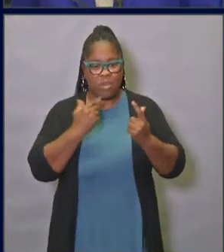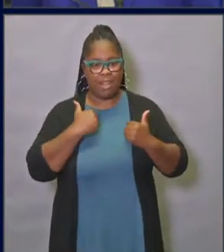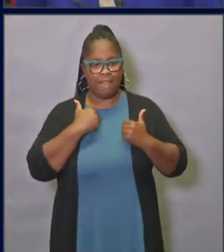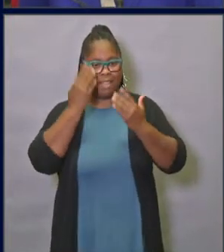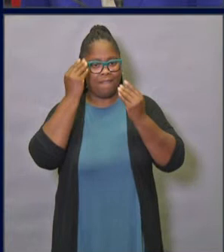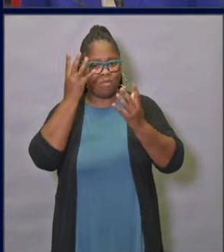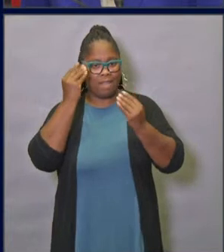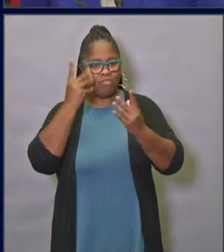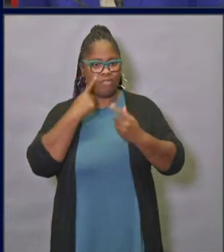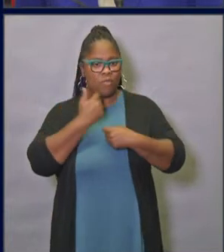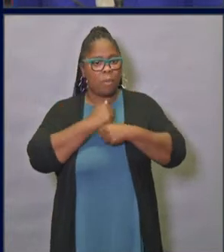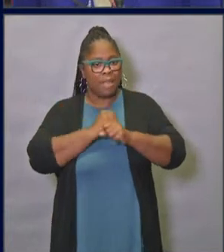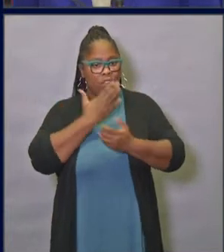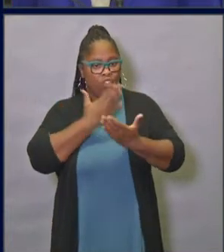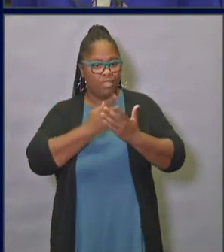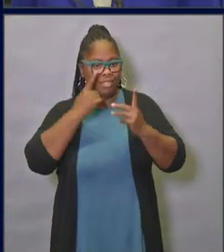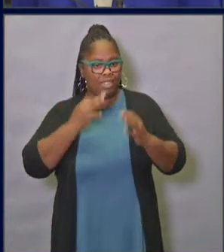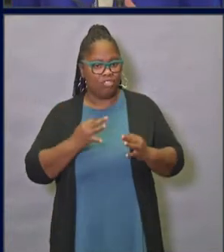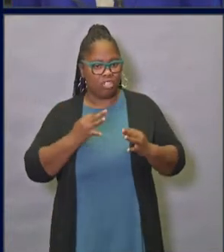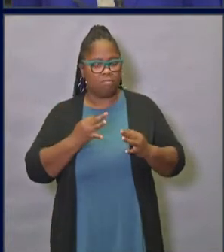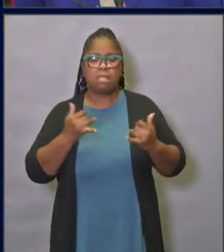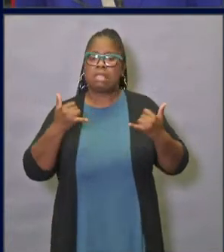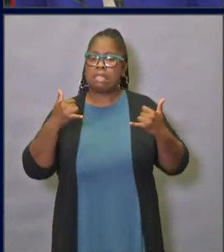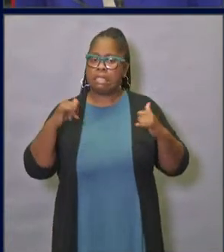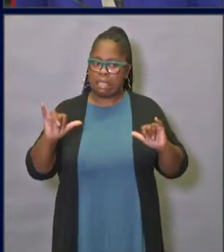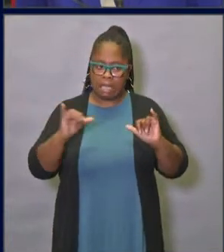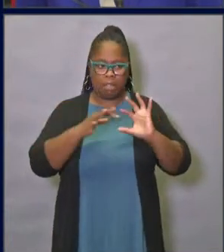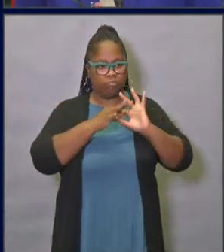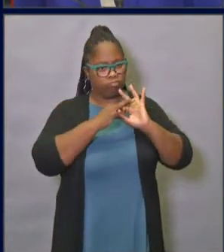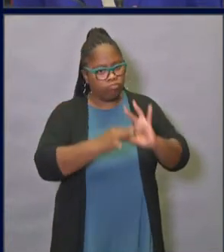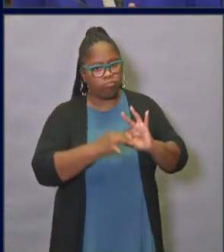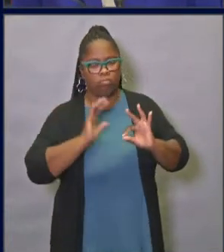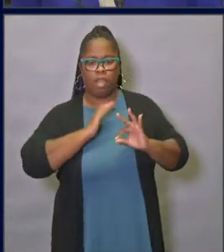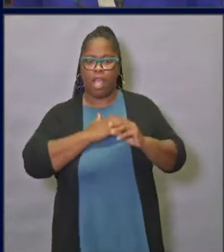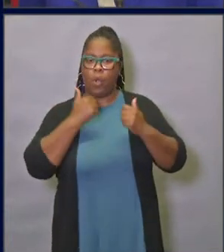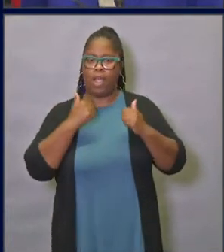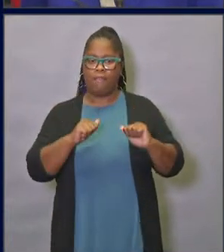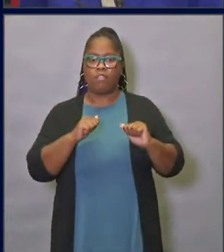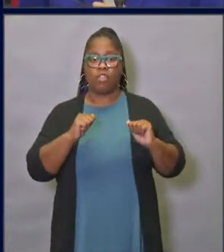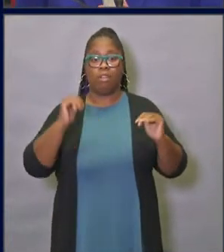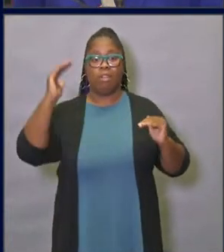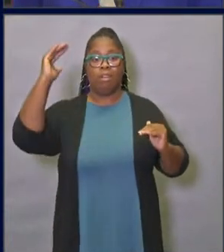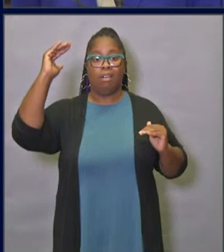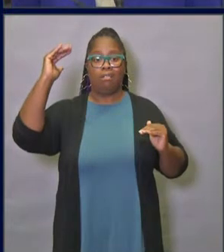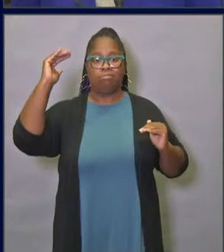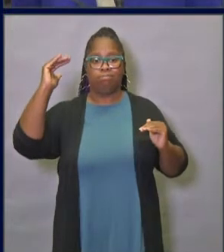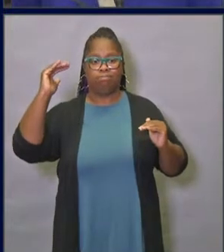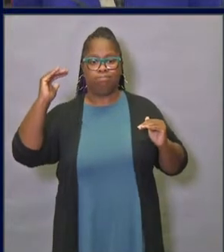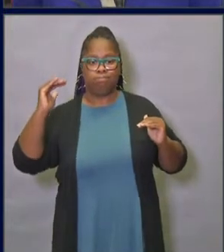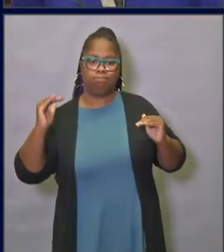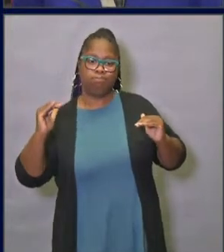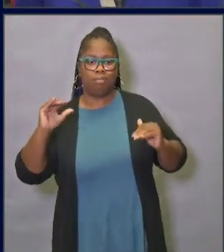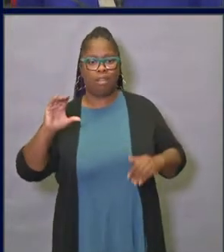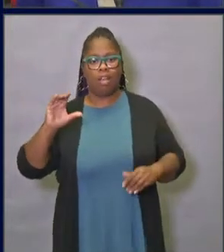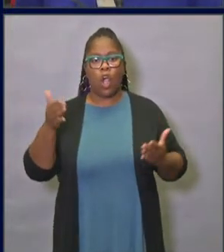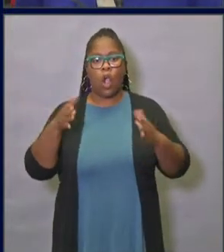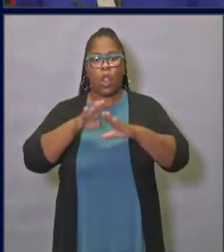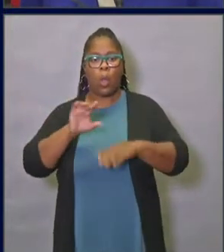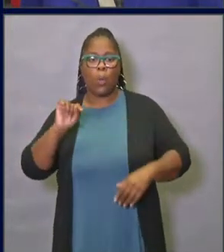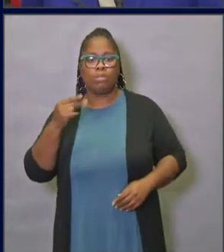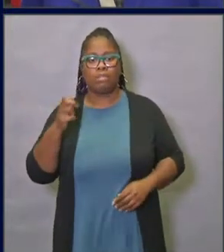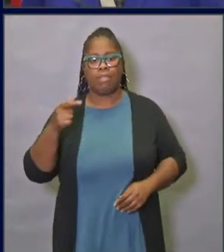to make good decisions, remains also anchored in an effort to close the gaps. And again, I thank all of our partners